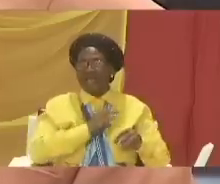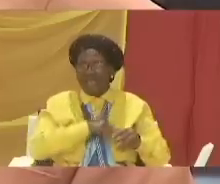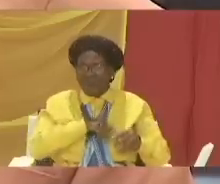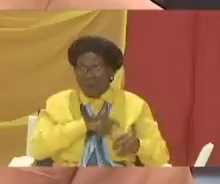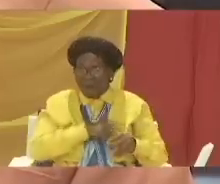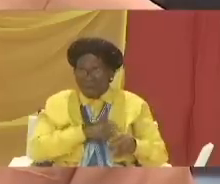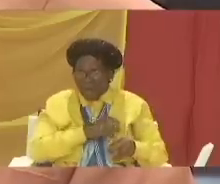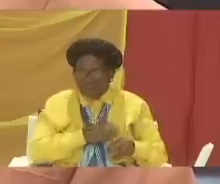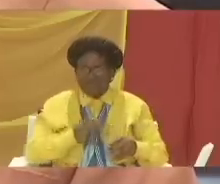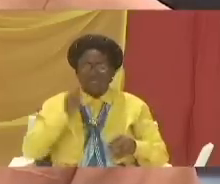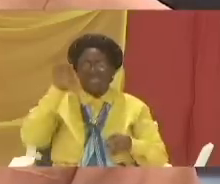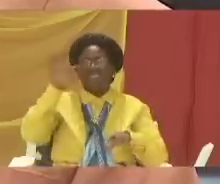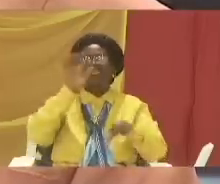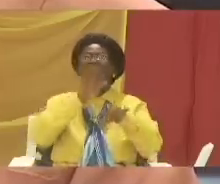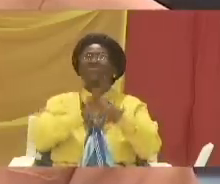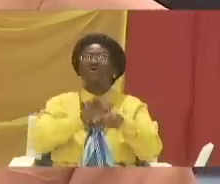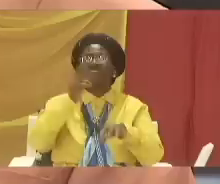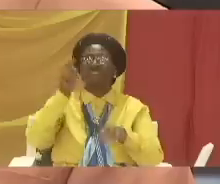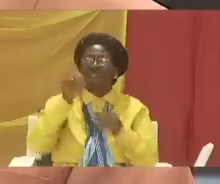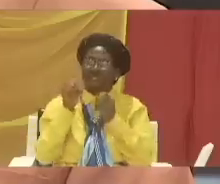he touched the leper.